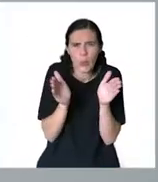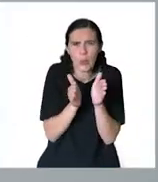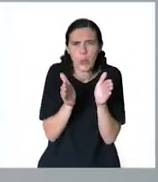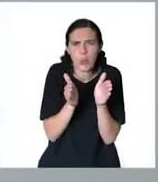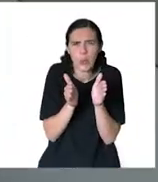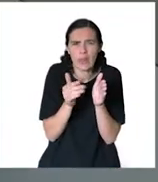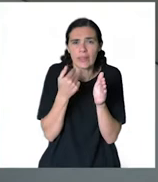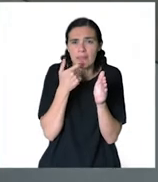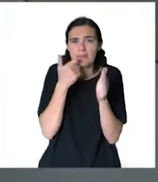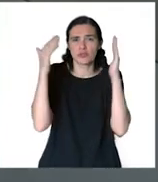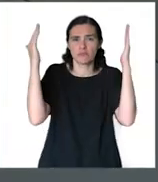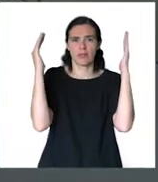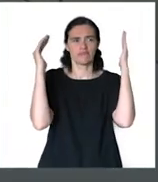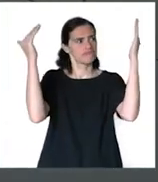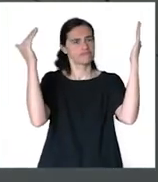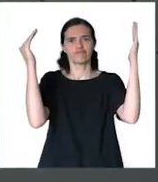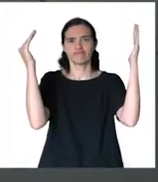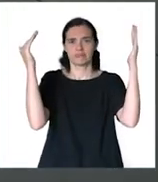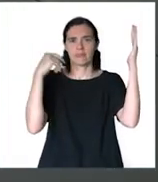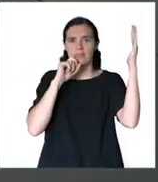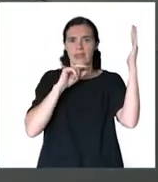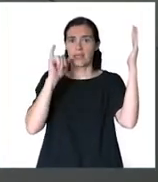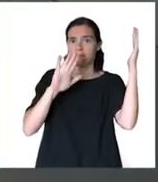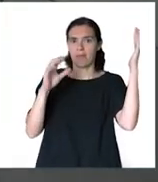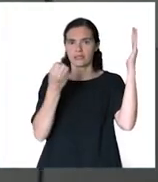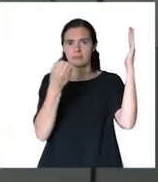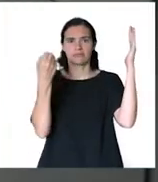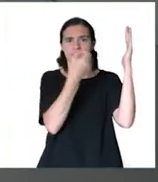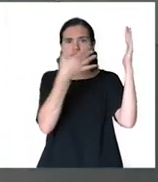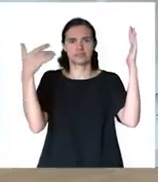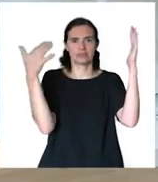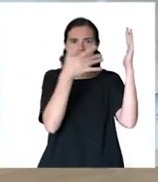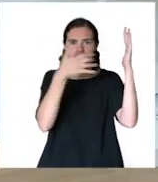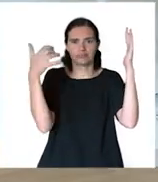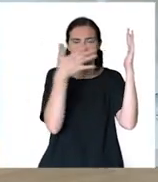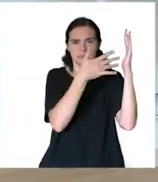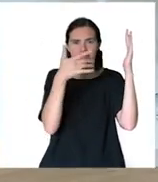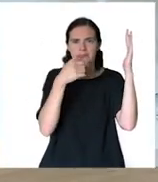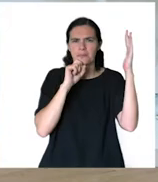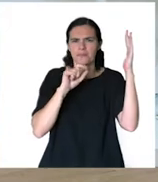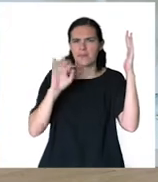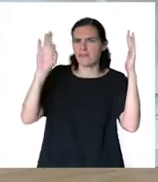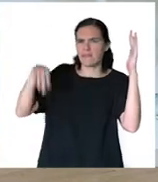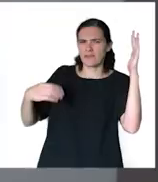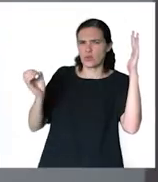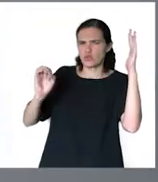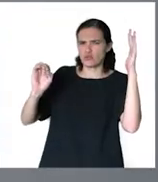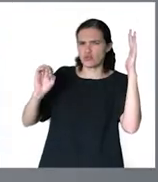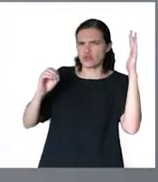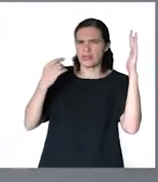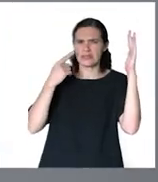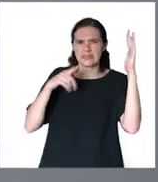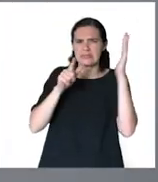with mirror on both sides that project your own image into an endless space of reproduction. You